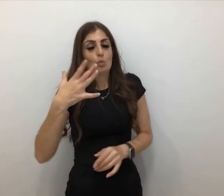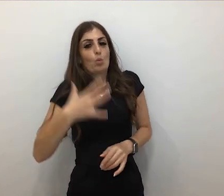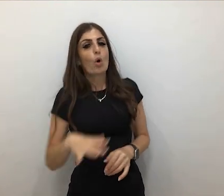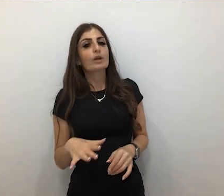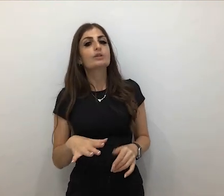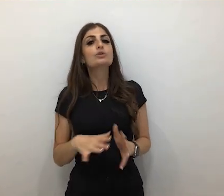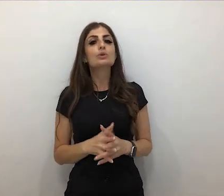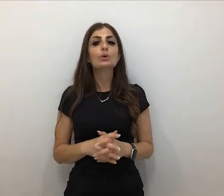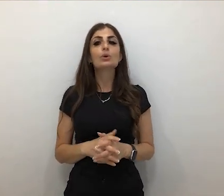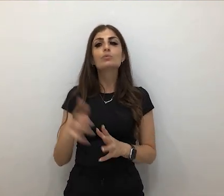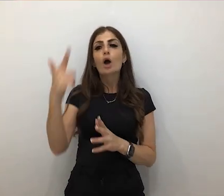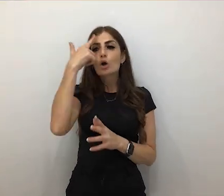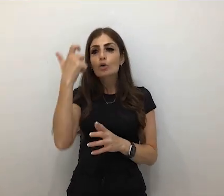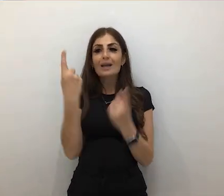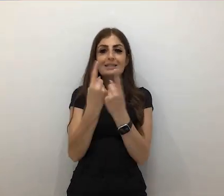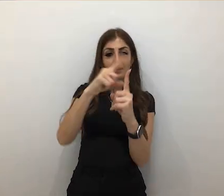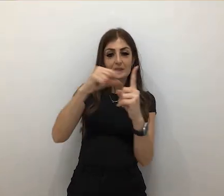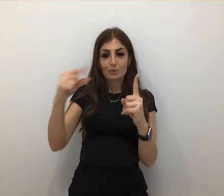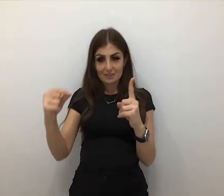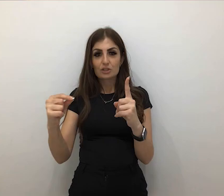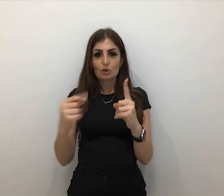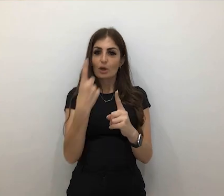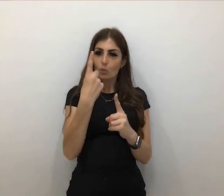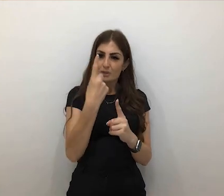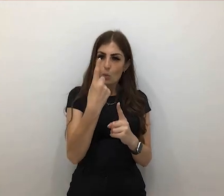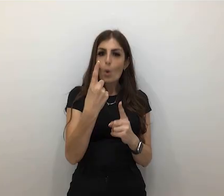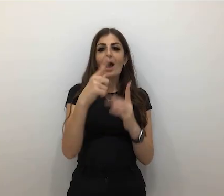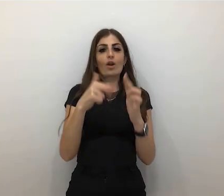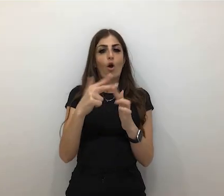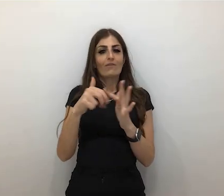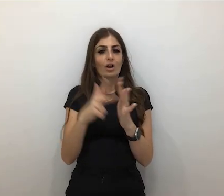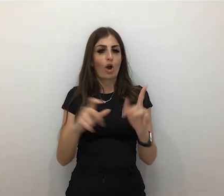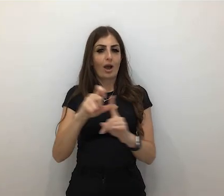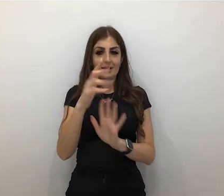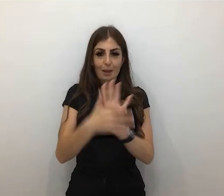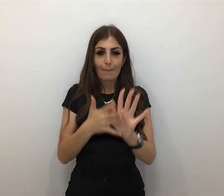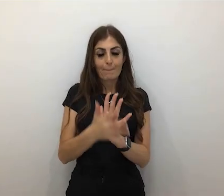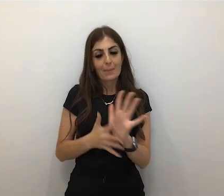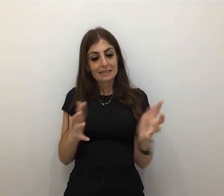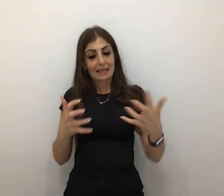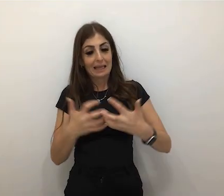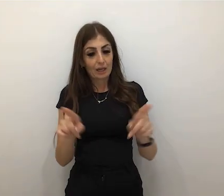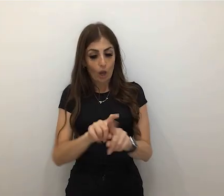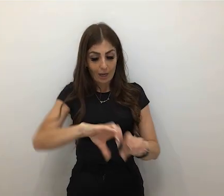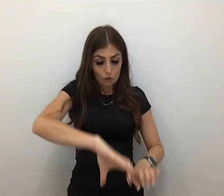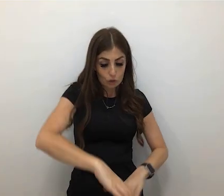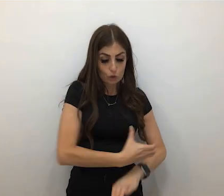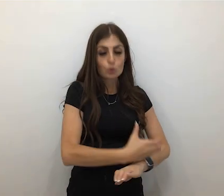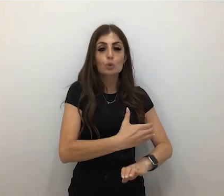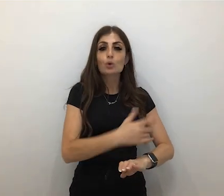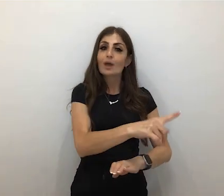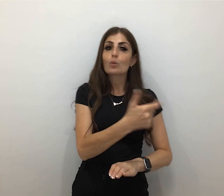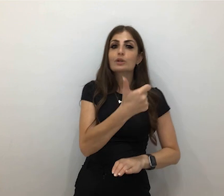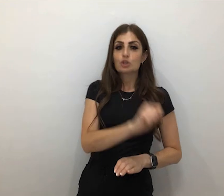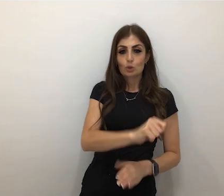to create a digital asset that was a one-of-a-kind, that was based on one of the shoes that was worn on the runway. So what we did